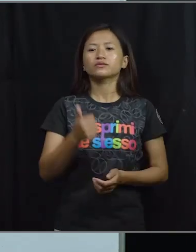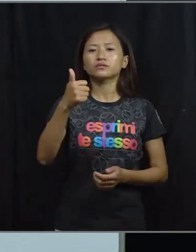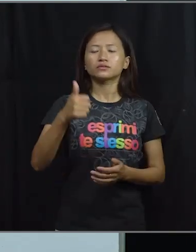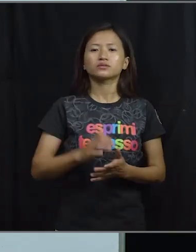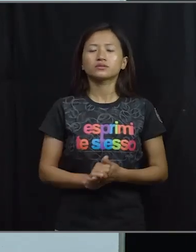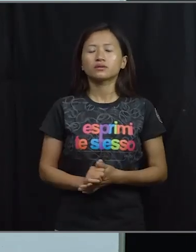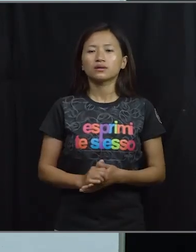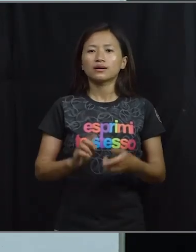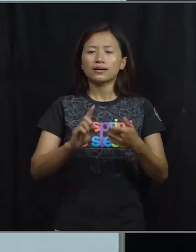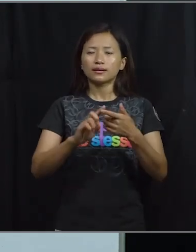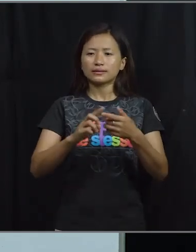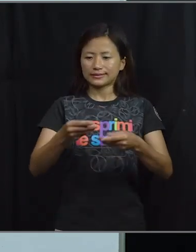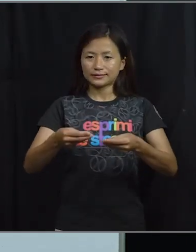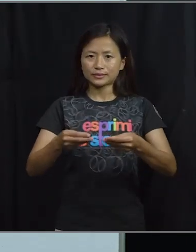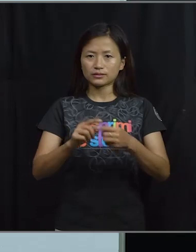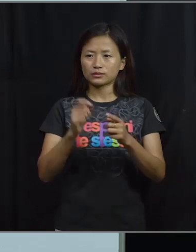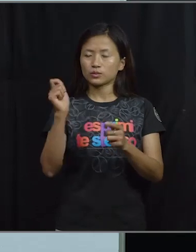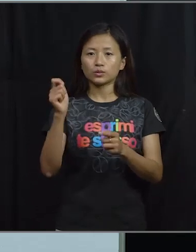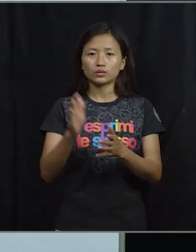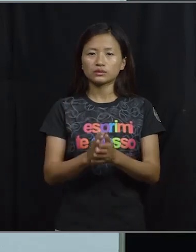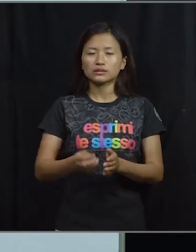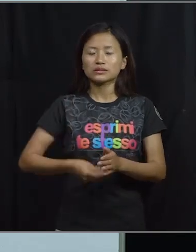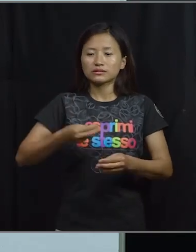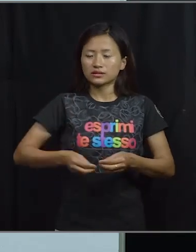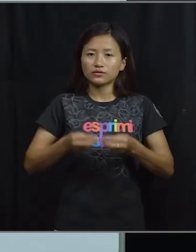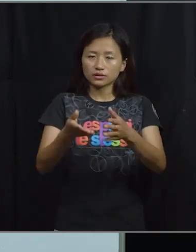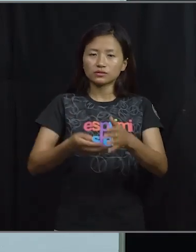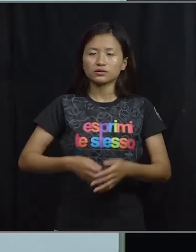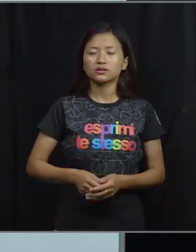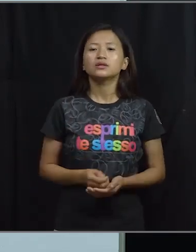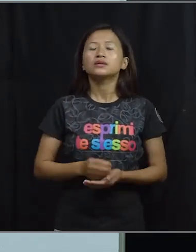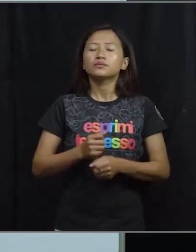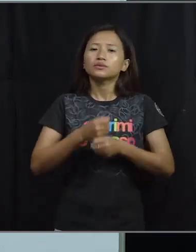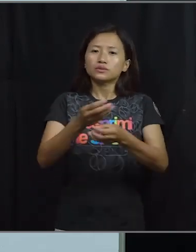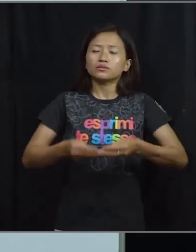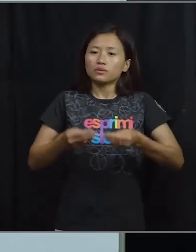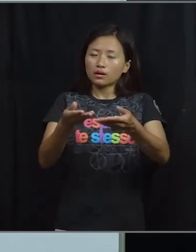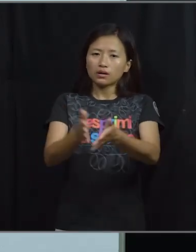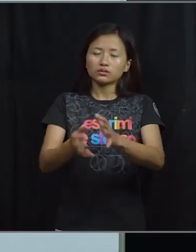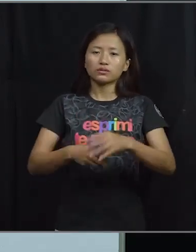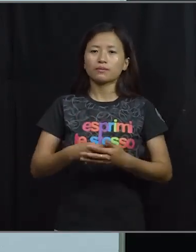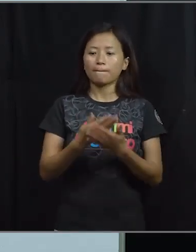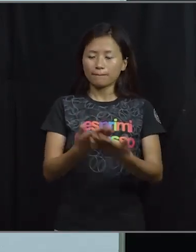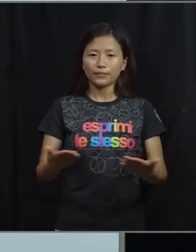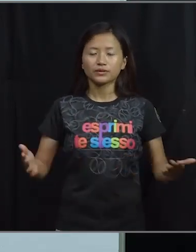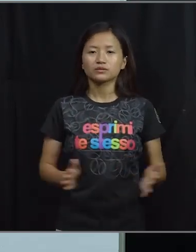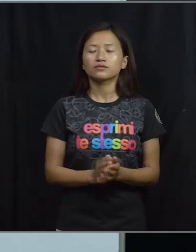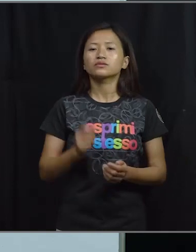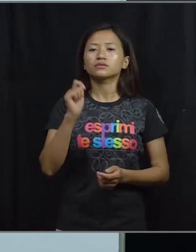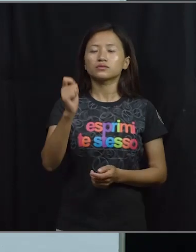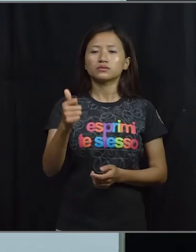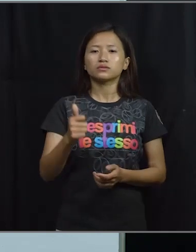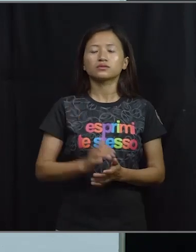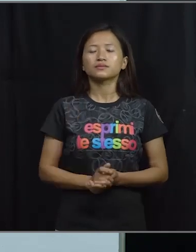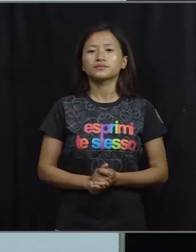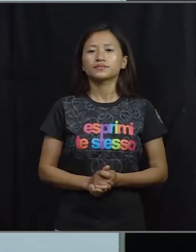These enterprises are those enterprises who deals in manufacturing and producing of products and goods. The